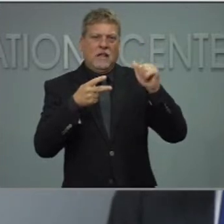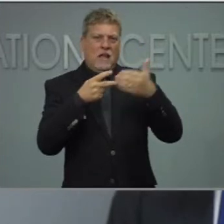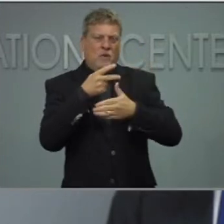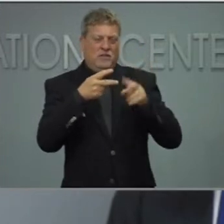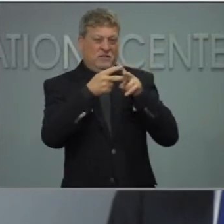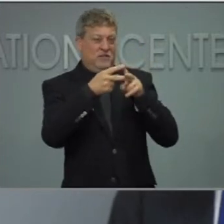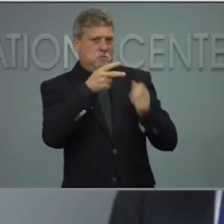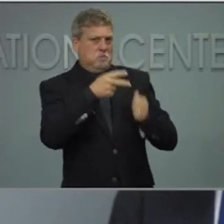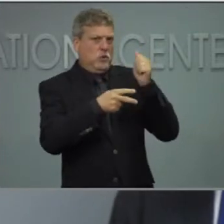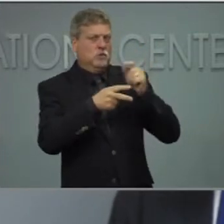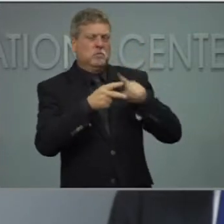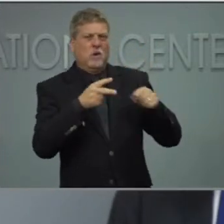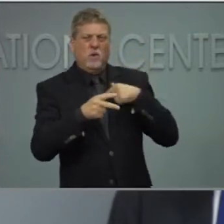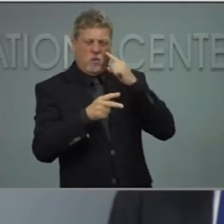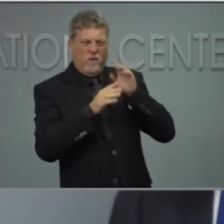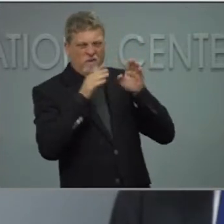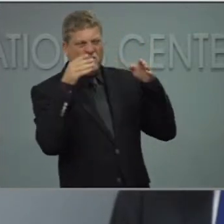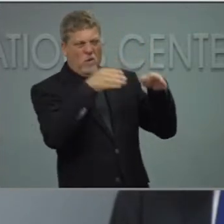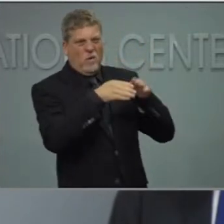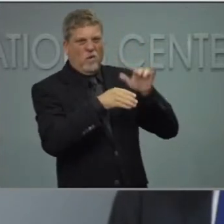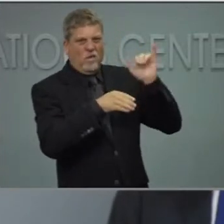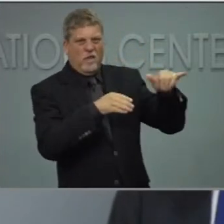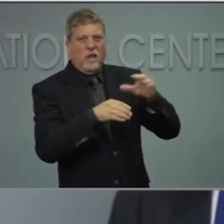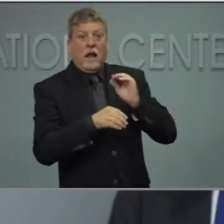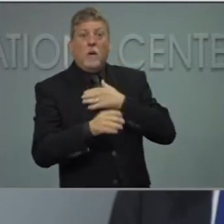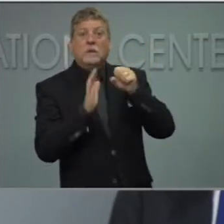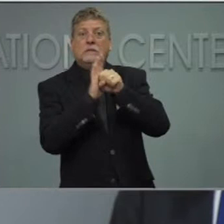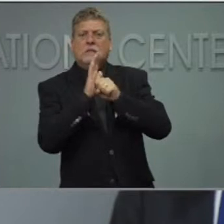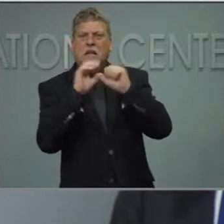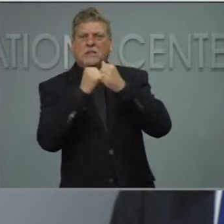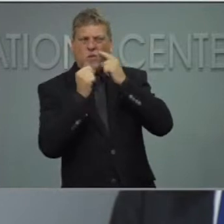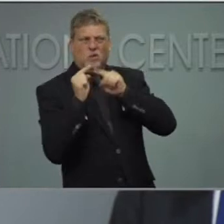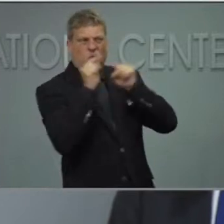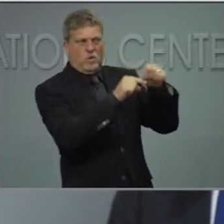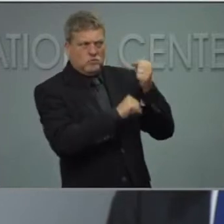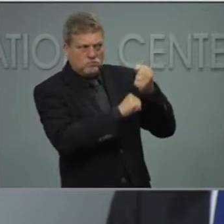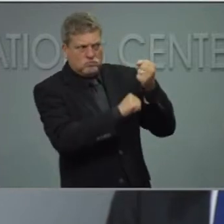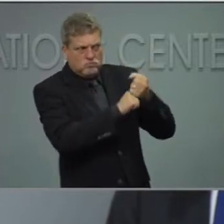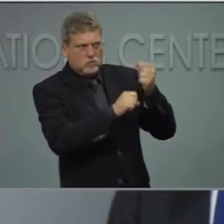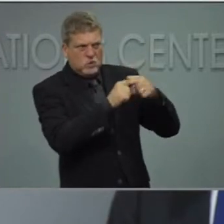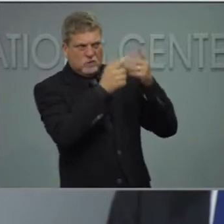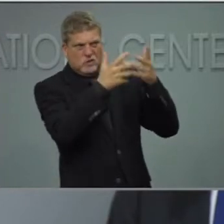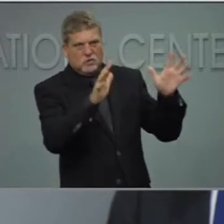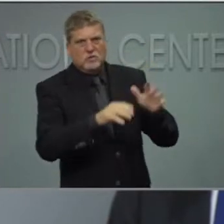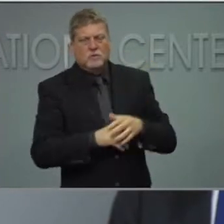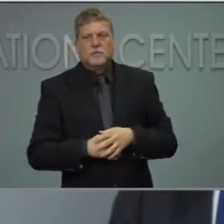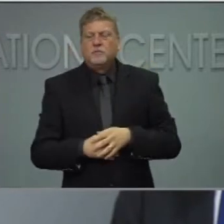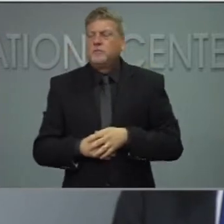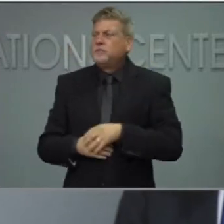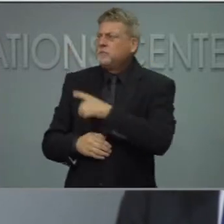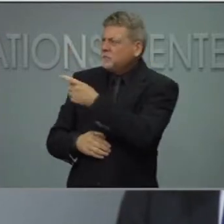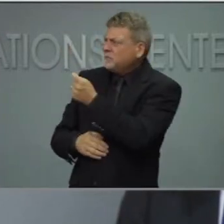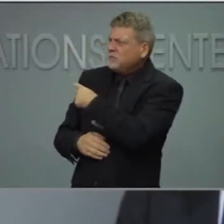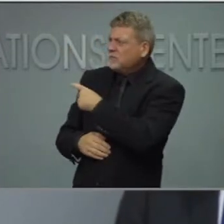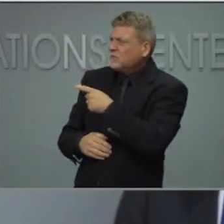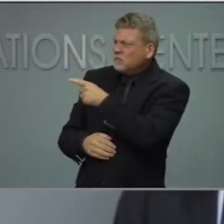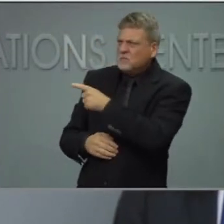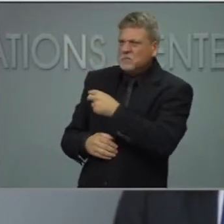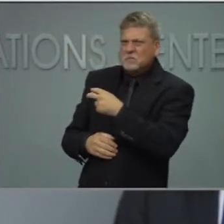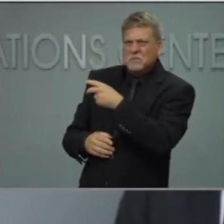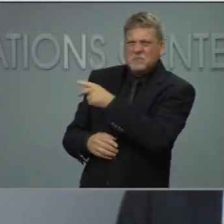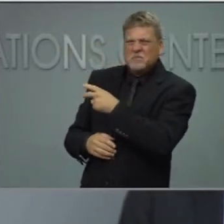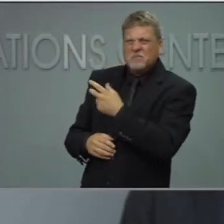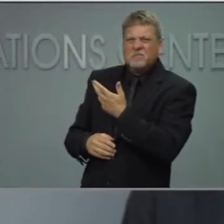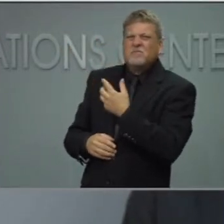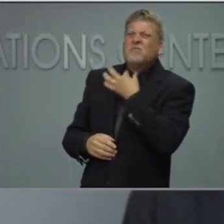team in Western North Carolina as long as it's needed. What are the challenges in terms of getting to places? You know, it's tough to put a boat in the